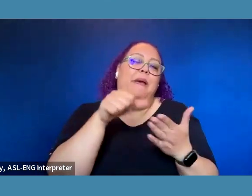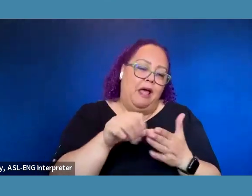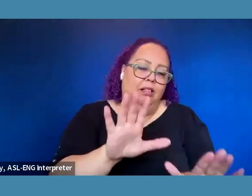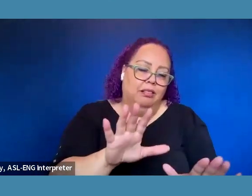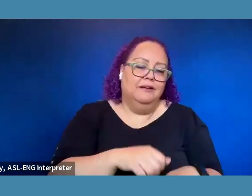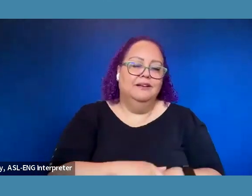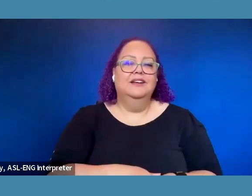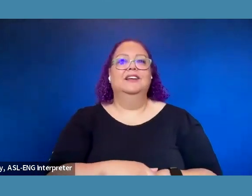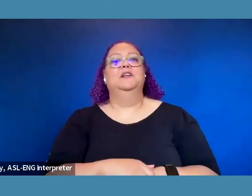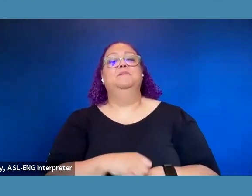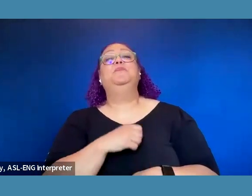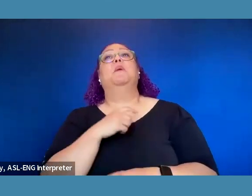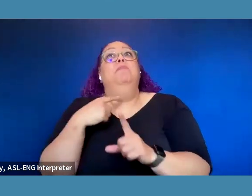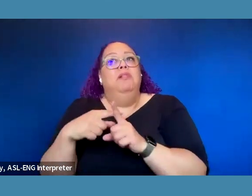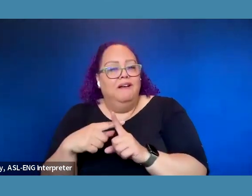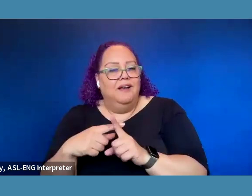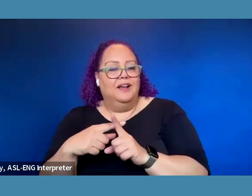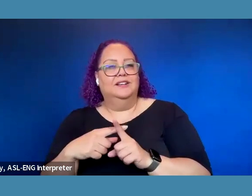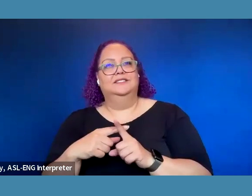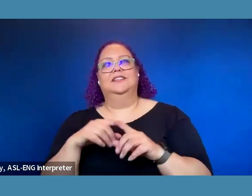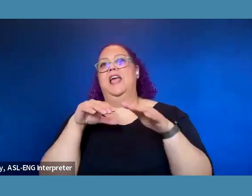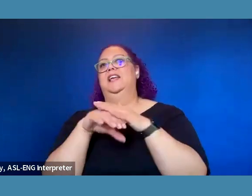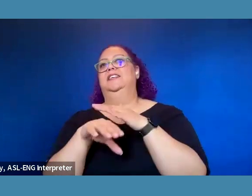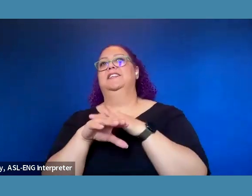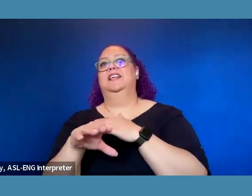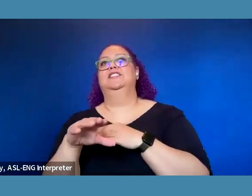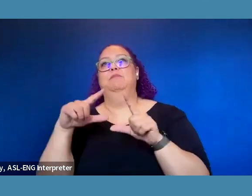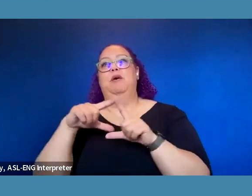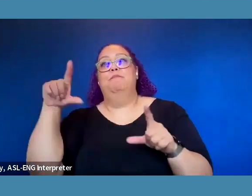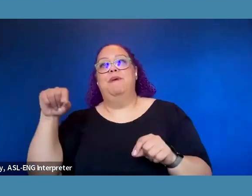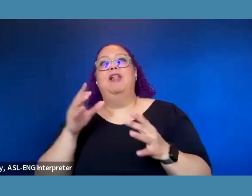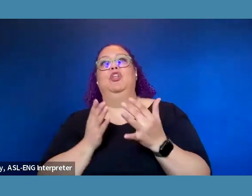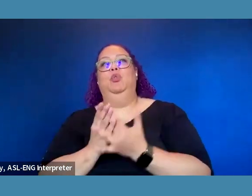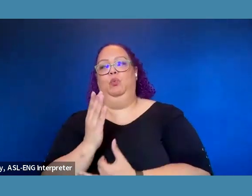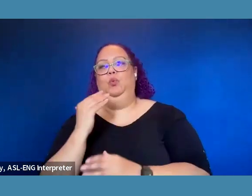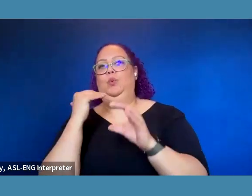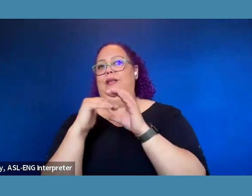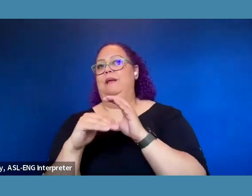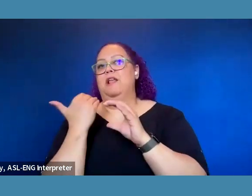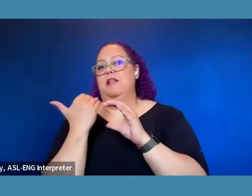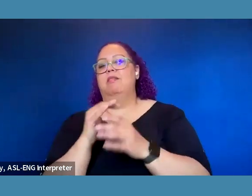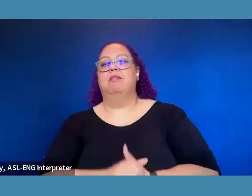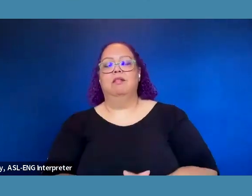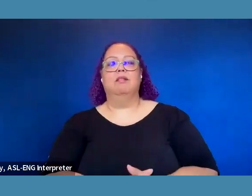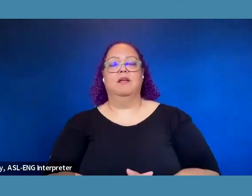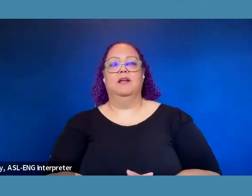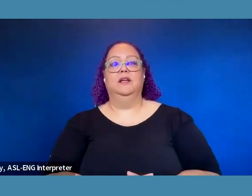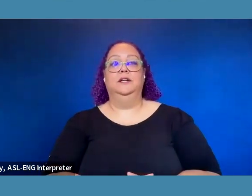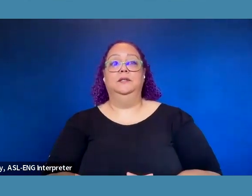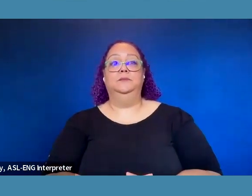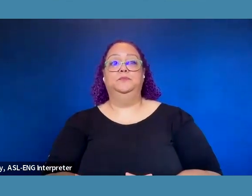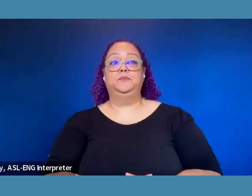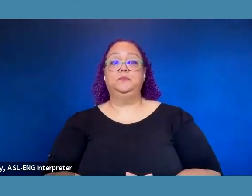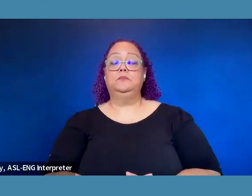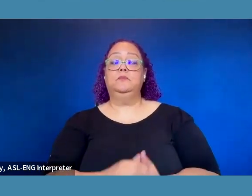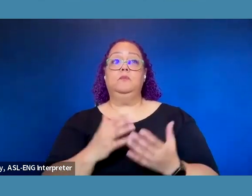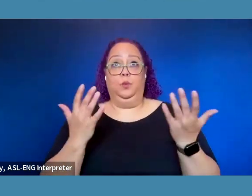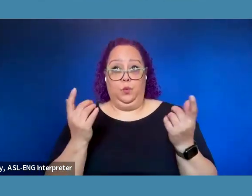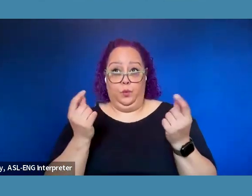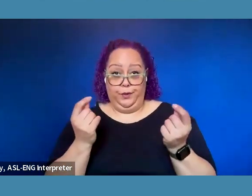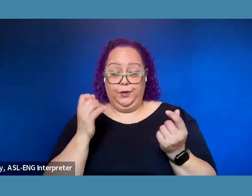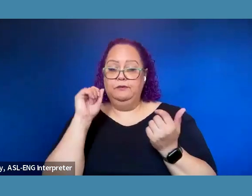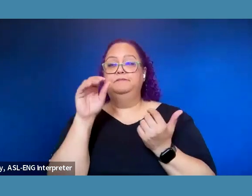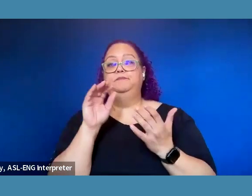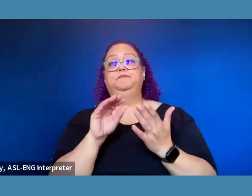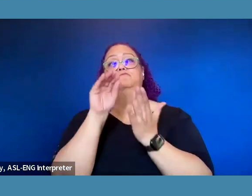also receive an accessible ballot through email. What you want to do is you want to fill out the